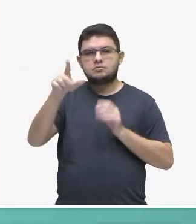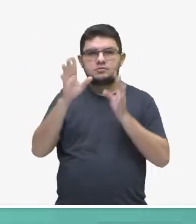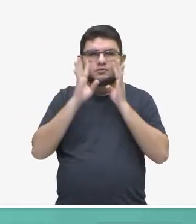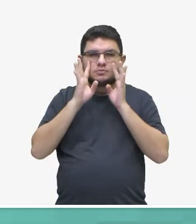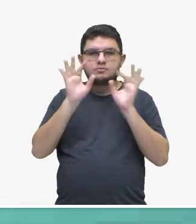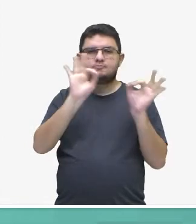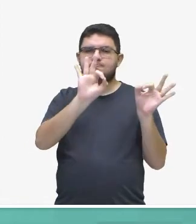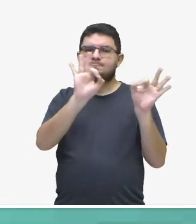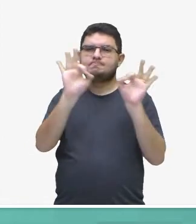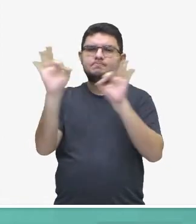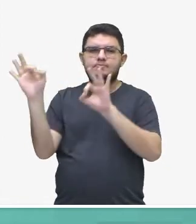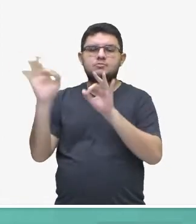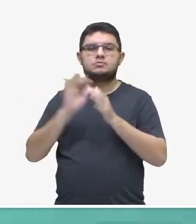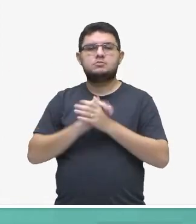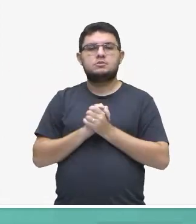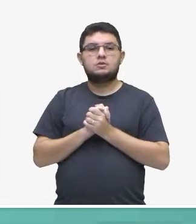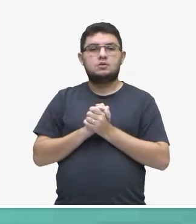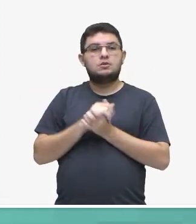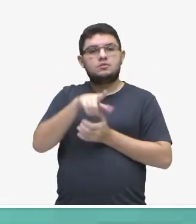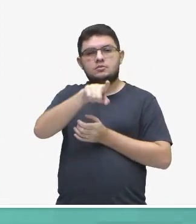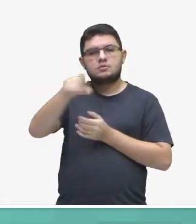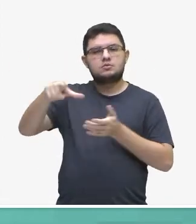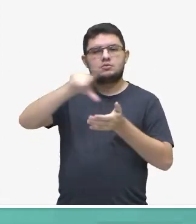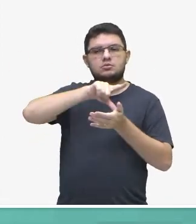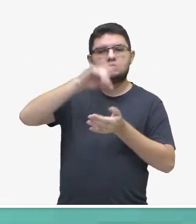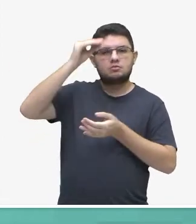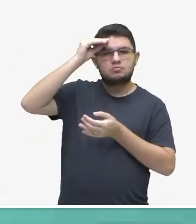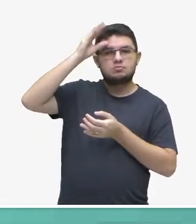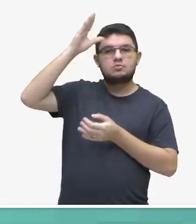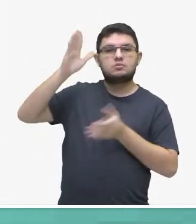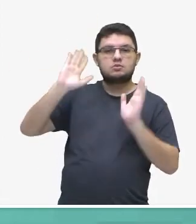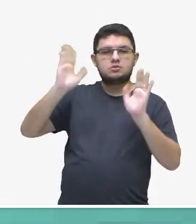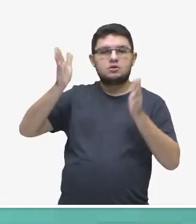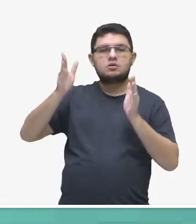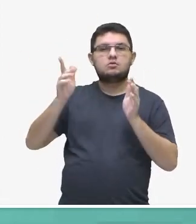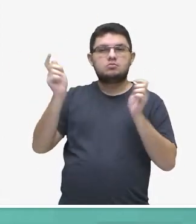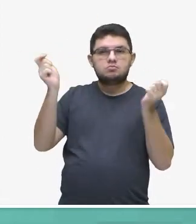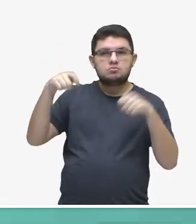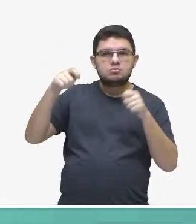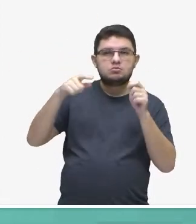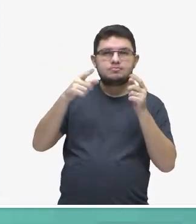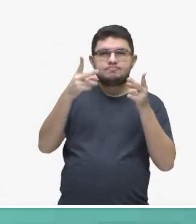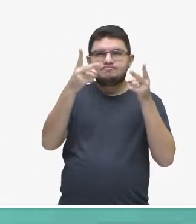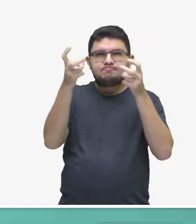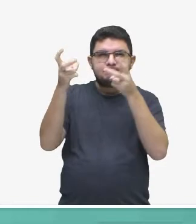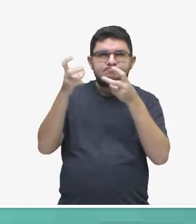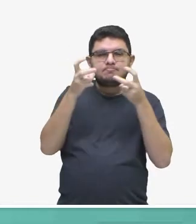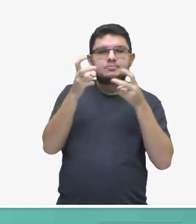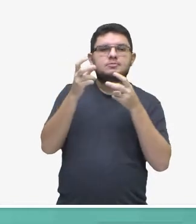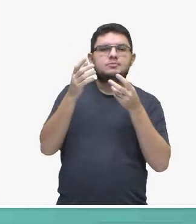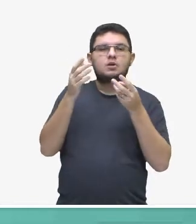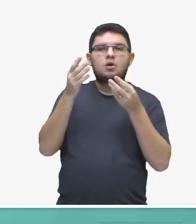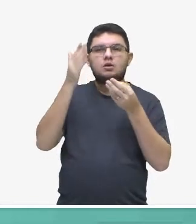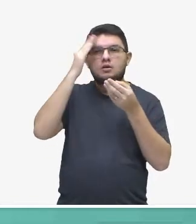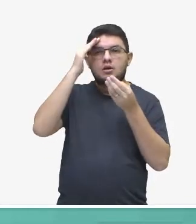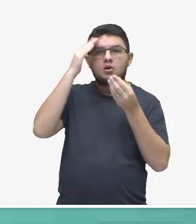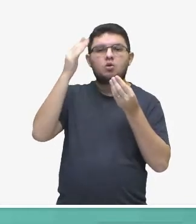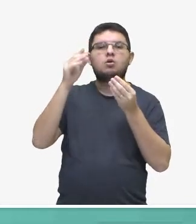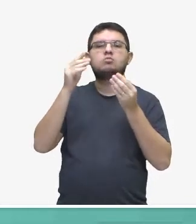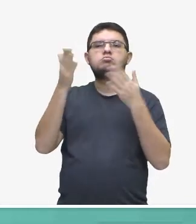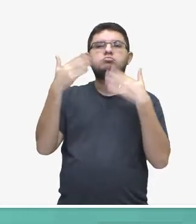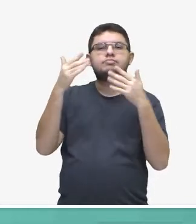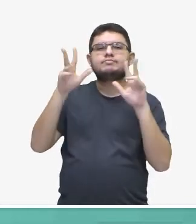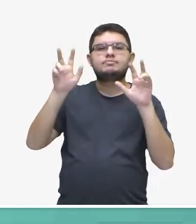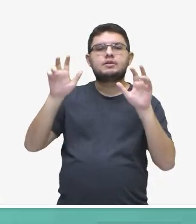aí. Usem esse conhecimento do Understanding the Story para poder entender o que eles estão conversando. Let's